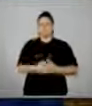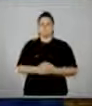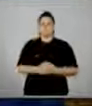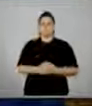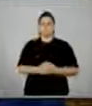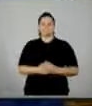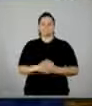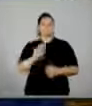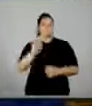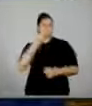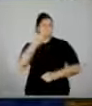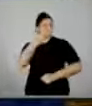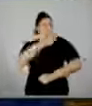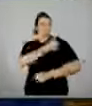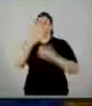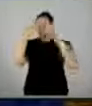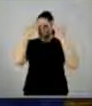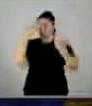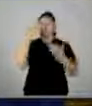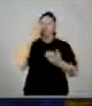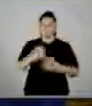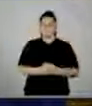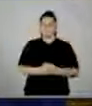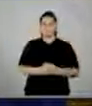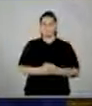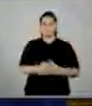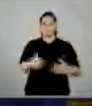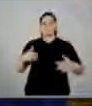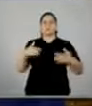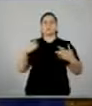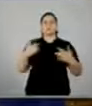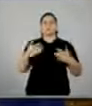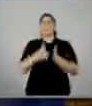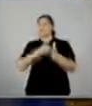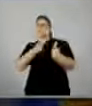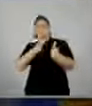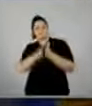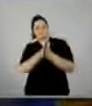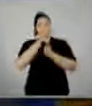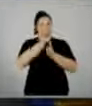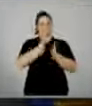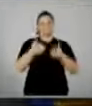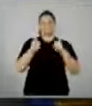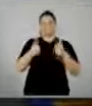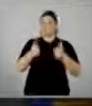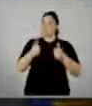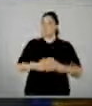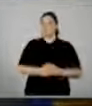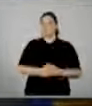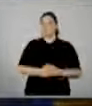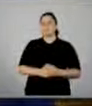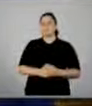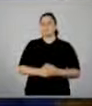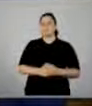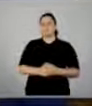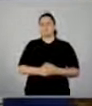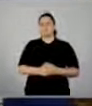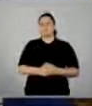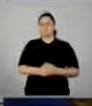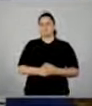it doesn't mean we're on track, it means we're ahead of schedule for where we intended to be. One here and then we'll come over. Can only deal with 12 weeks. Sorry, just on